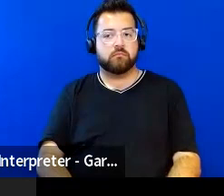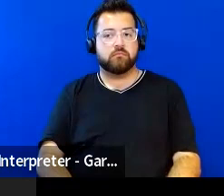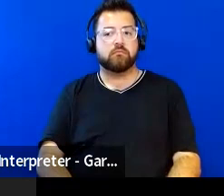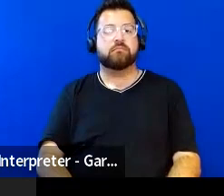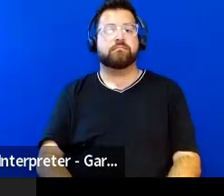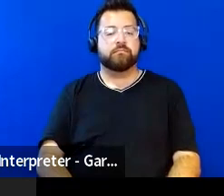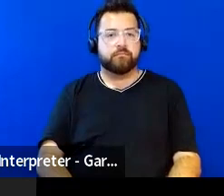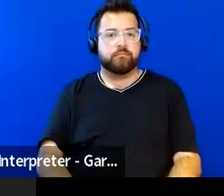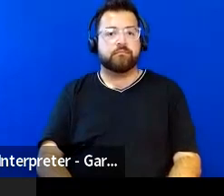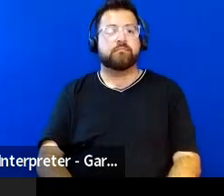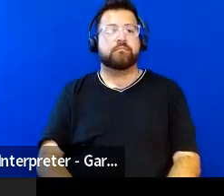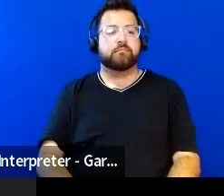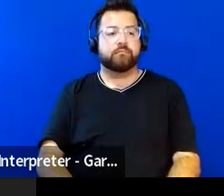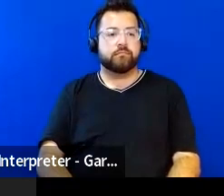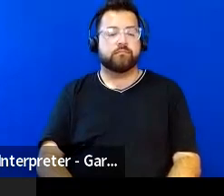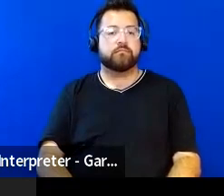Okay.